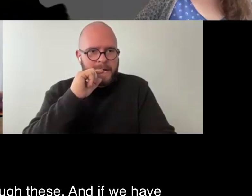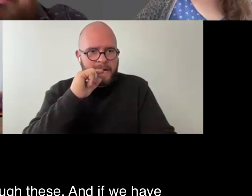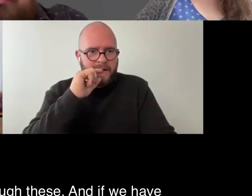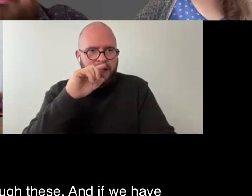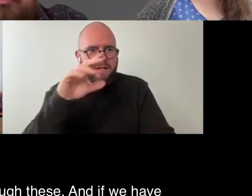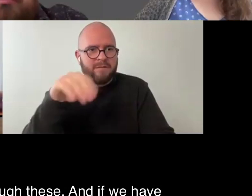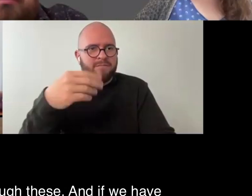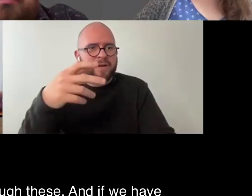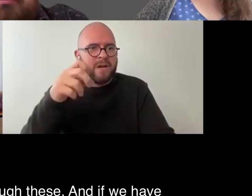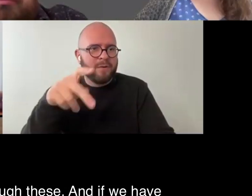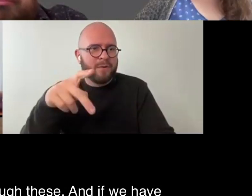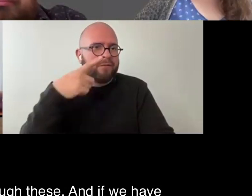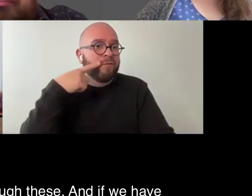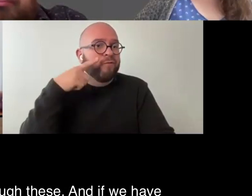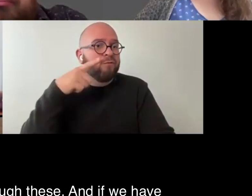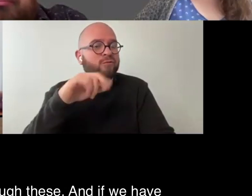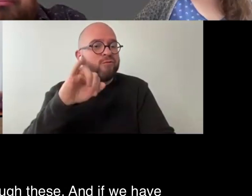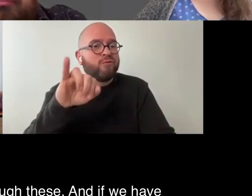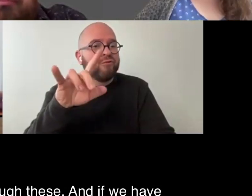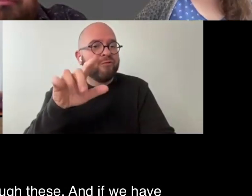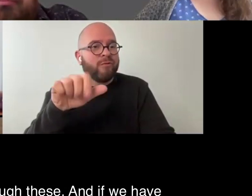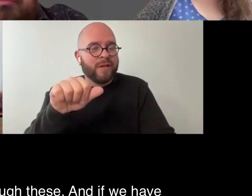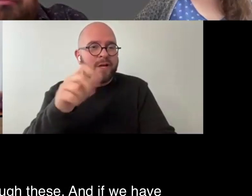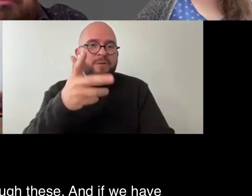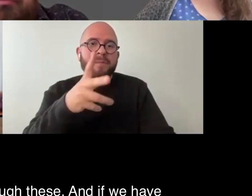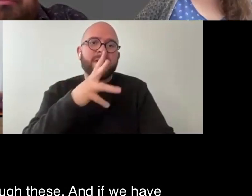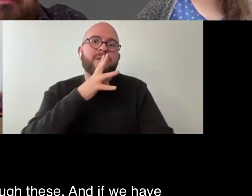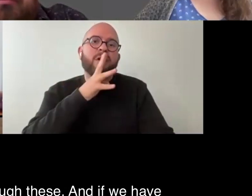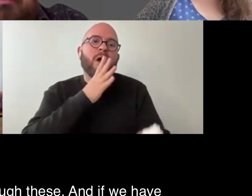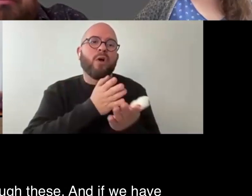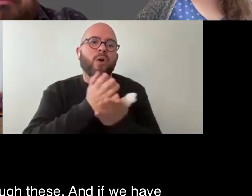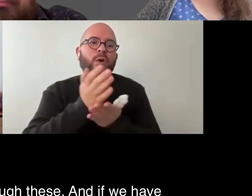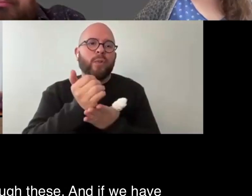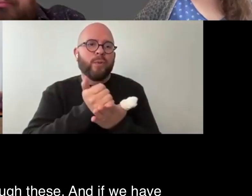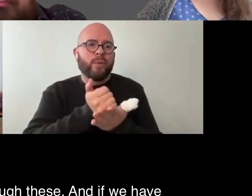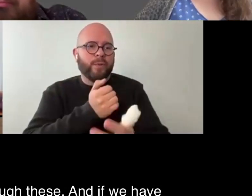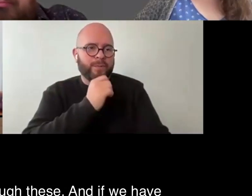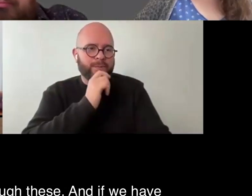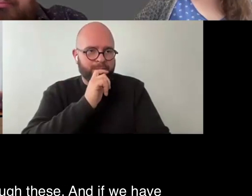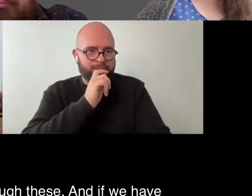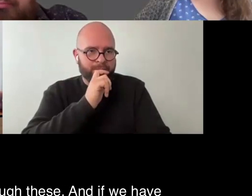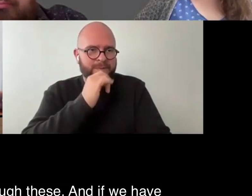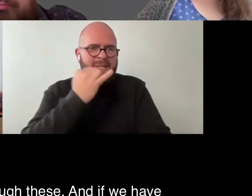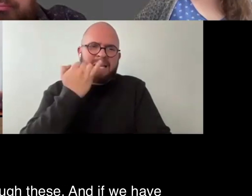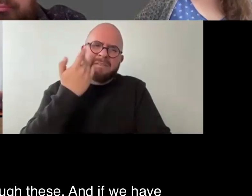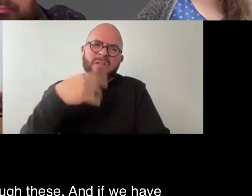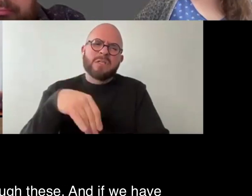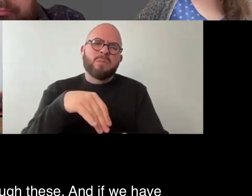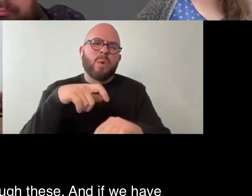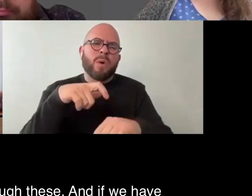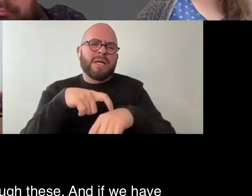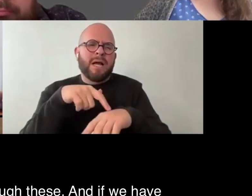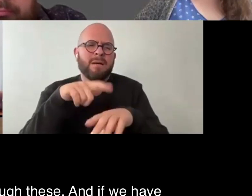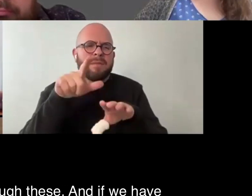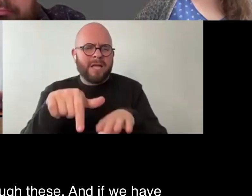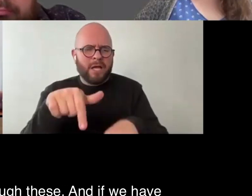for you, Julia, to talk through these. And if we have more time later, we also